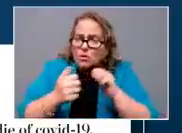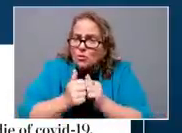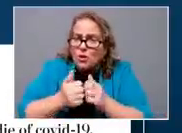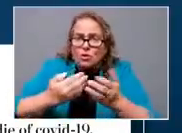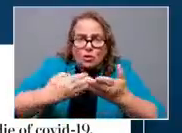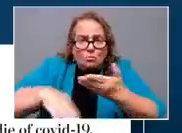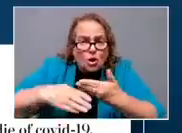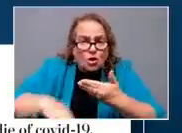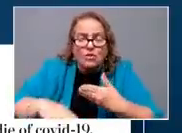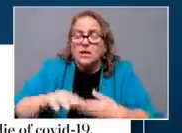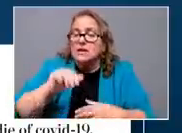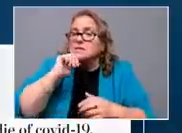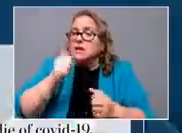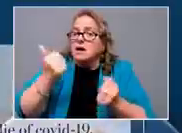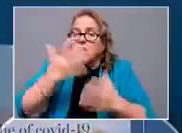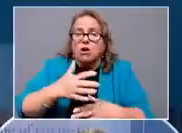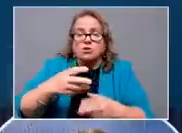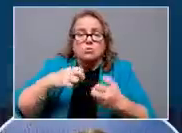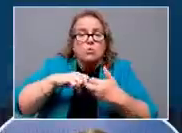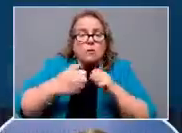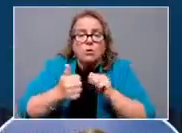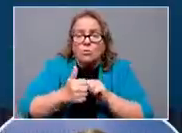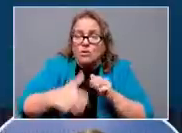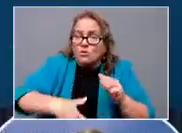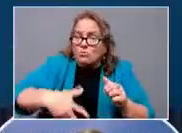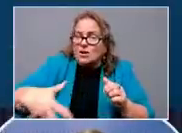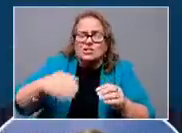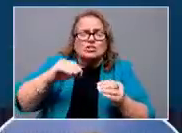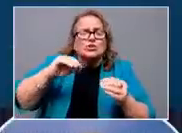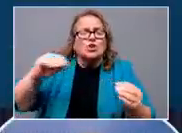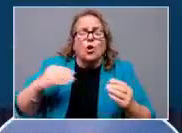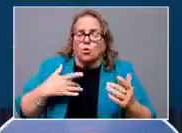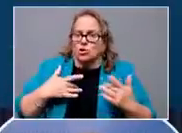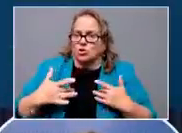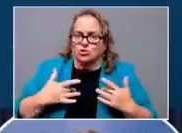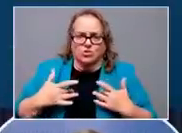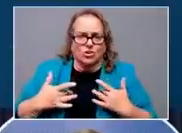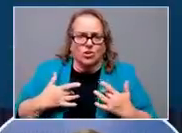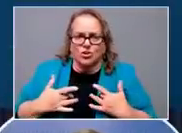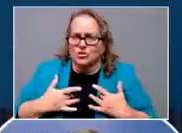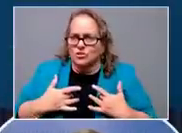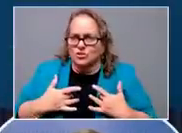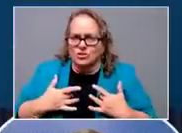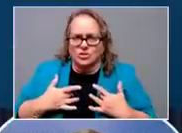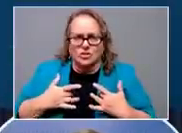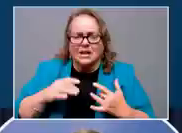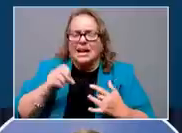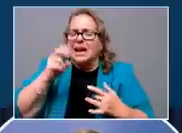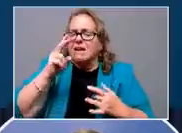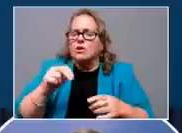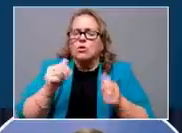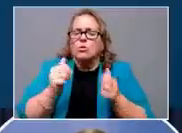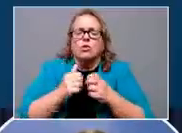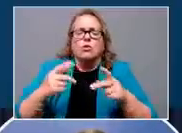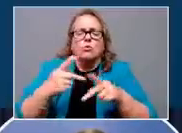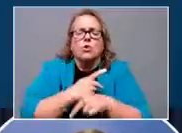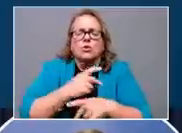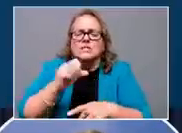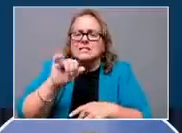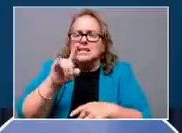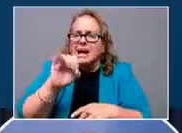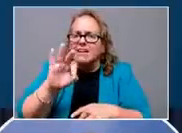anywhere near the concerns related to them, even with the worst side effects as